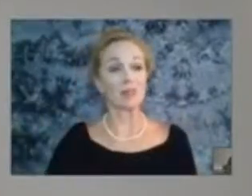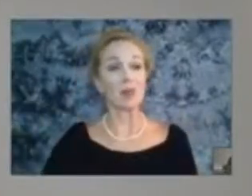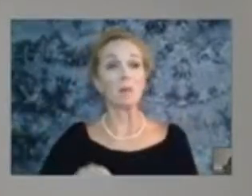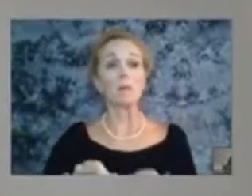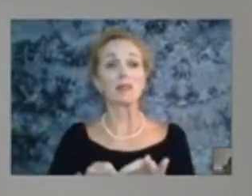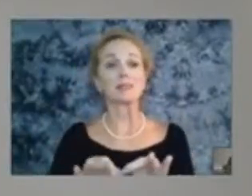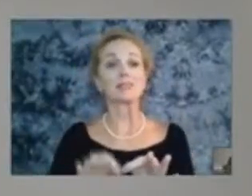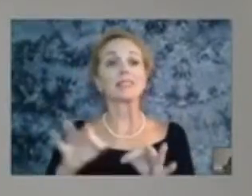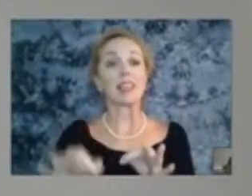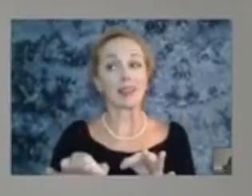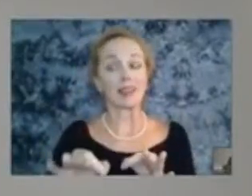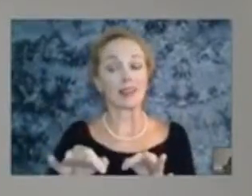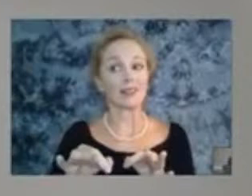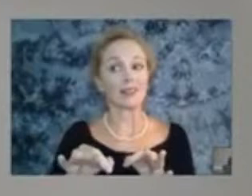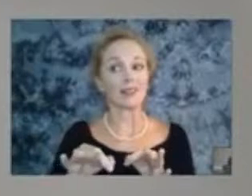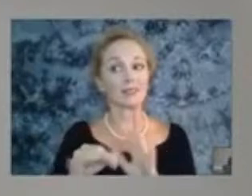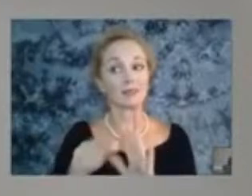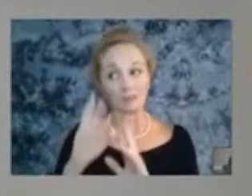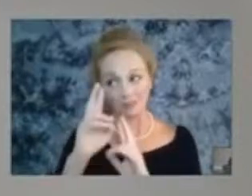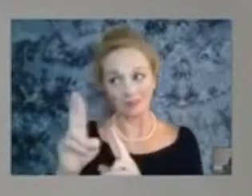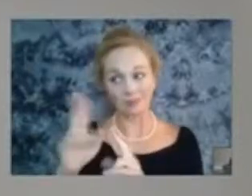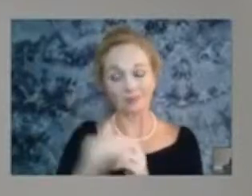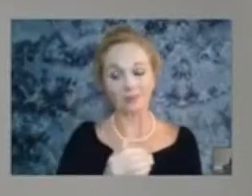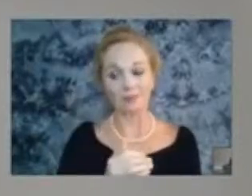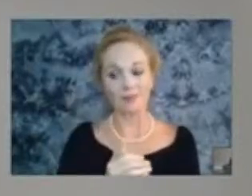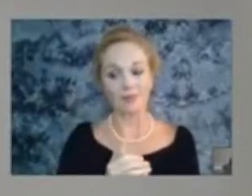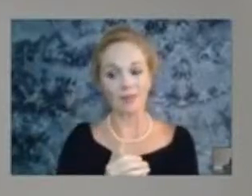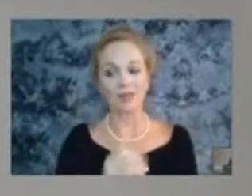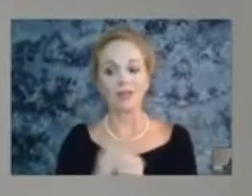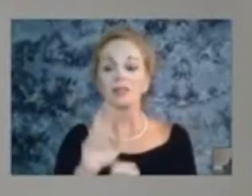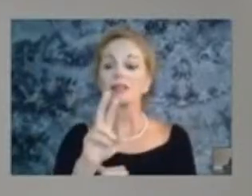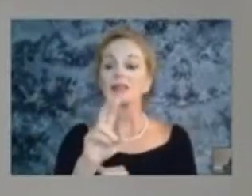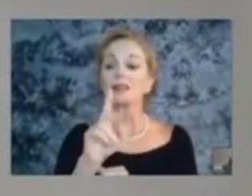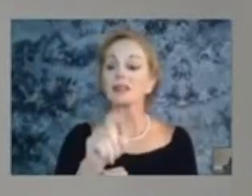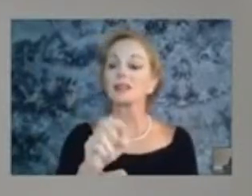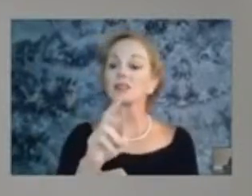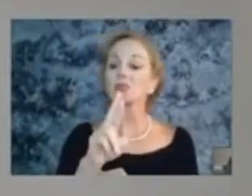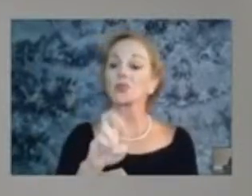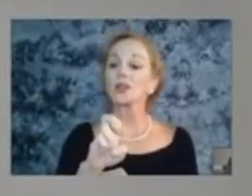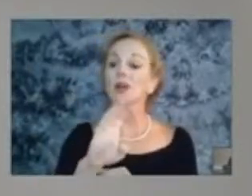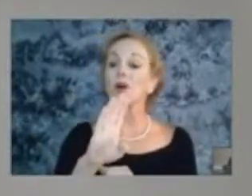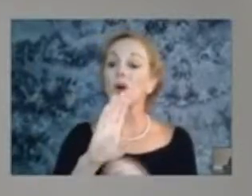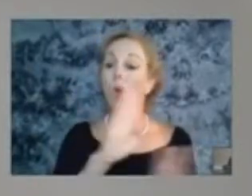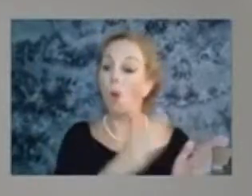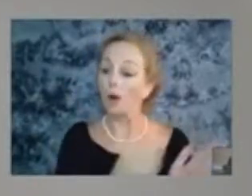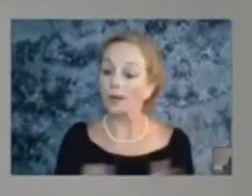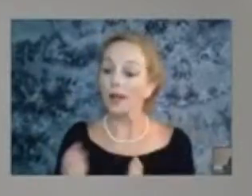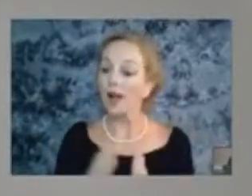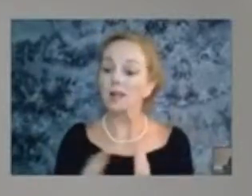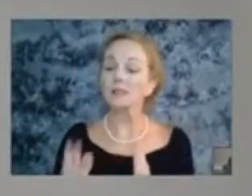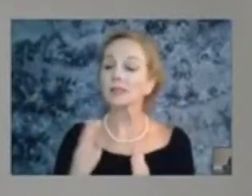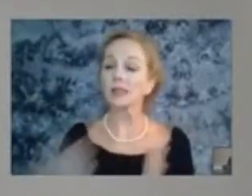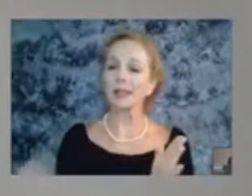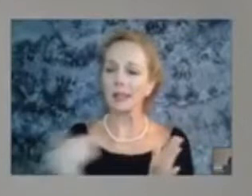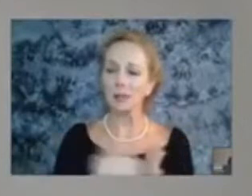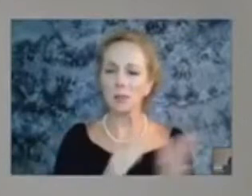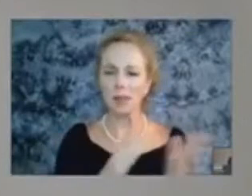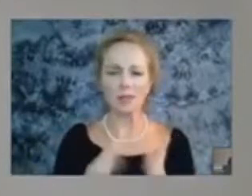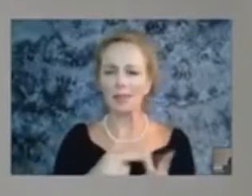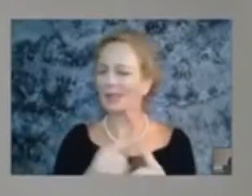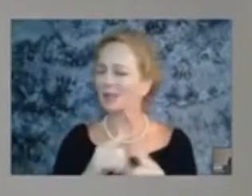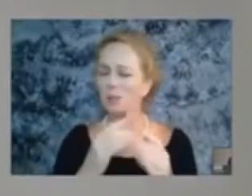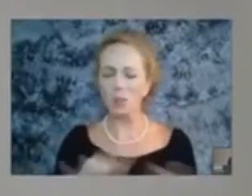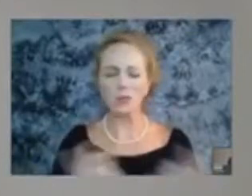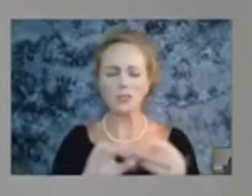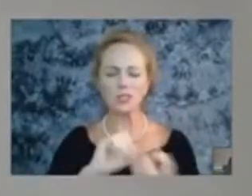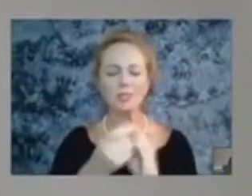to identify how to reorganize and reschedule our district to accommodate any of those significant changes. We know, of course, that there are